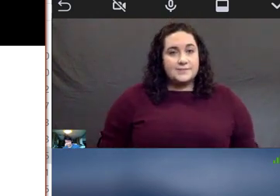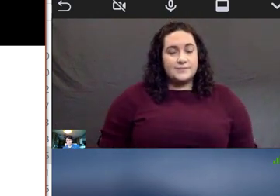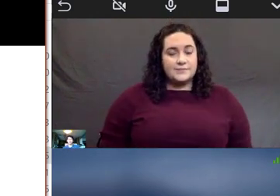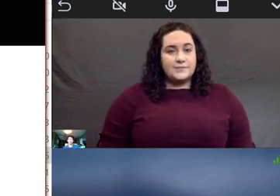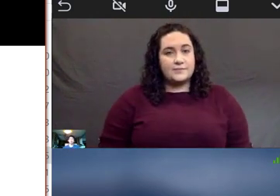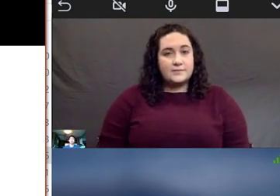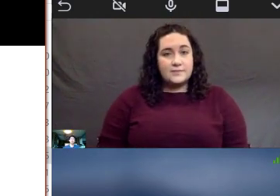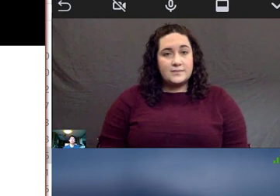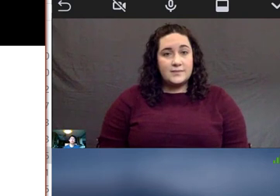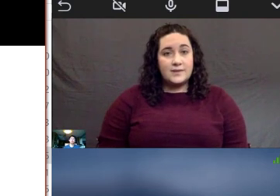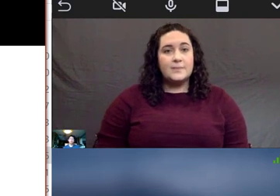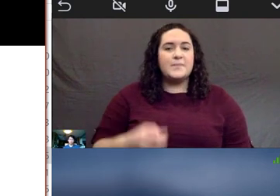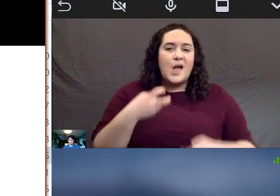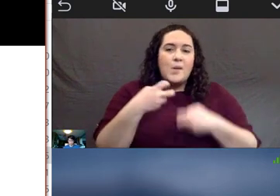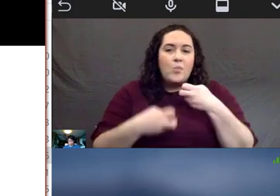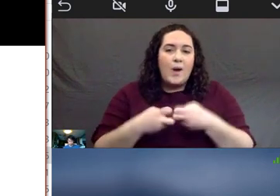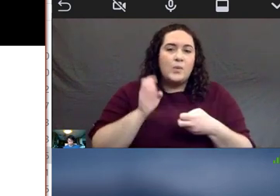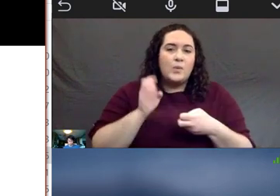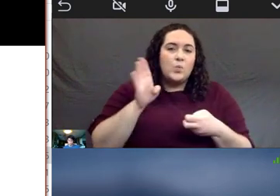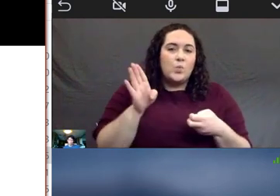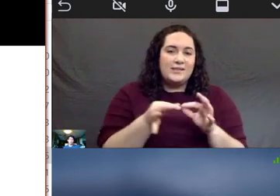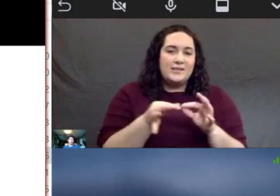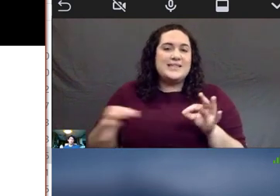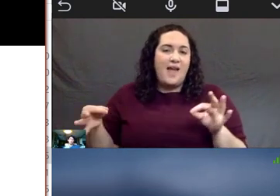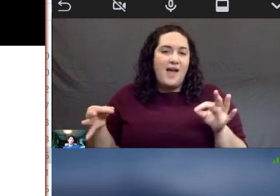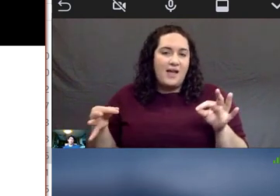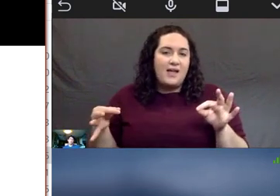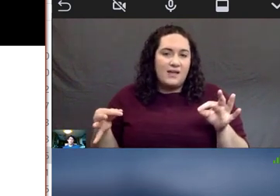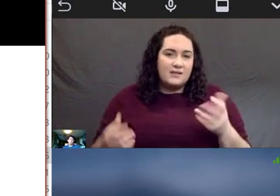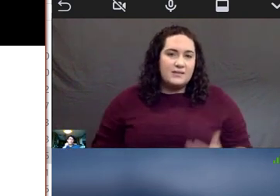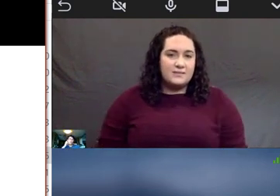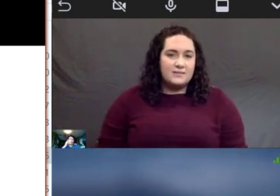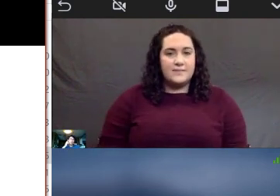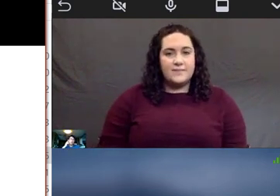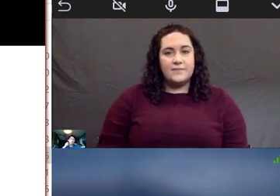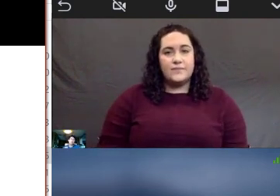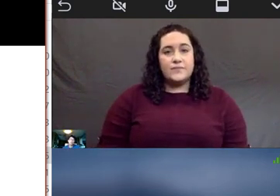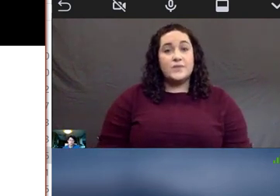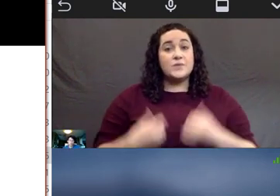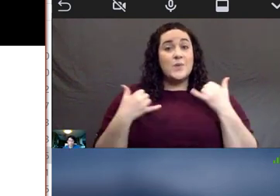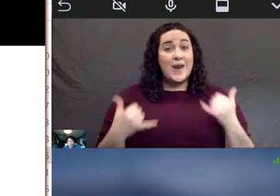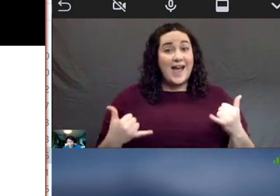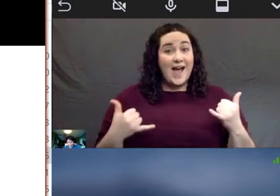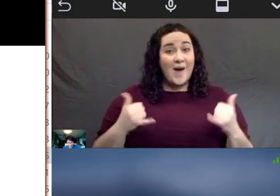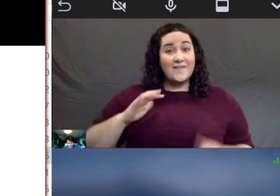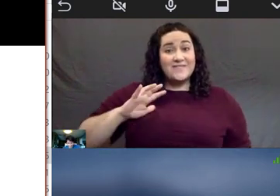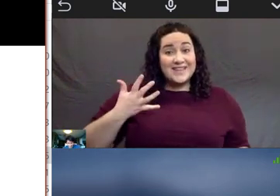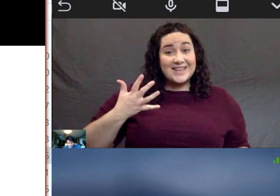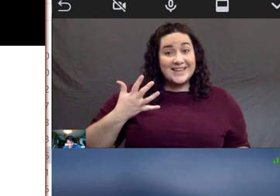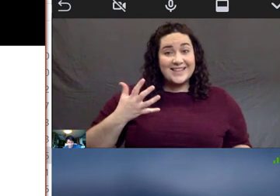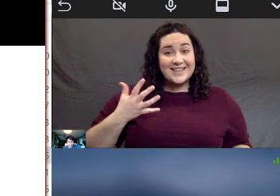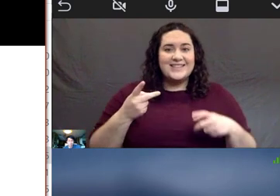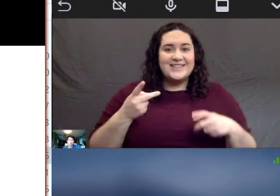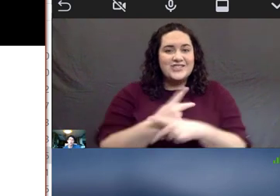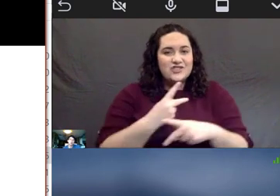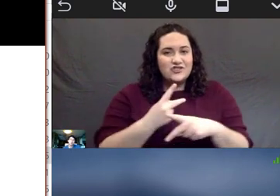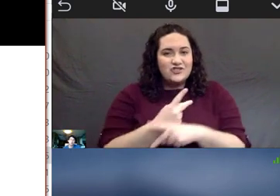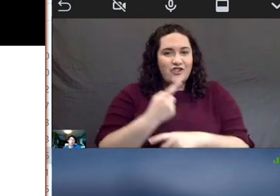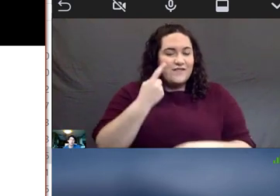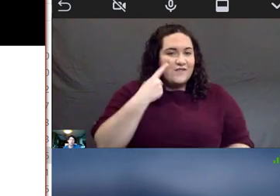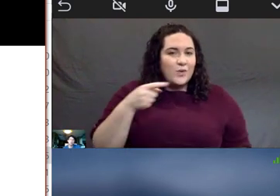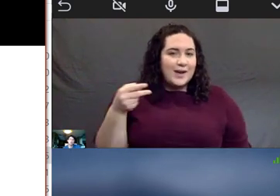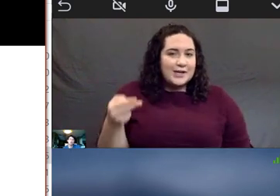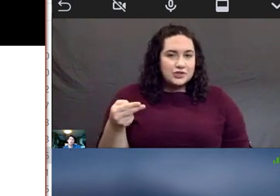that we know our Nusselt number correlation, we can solve for the heat transfer coefficient. right? We have to figure out if we want a local or